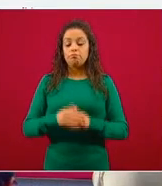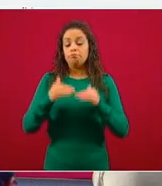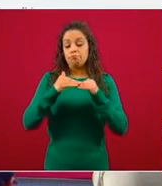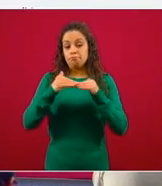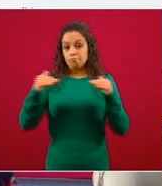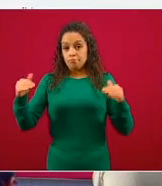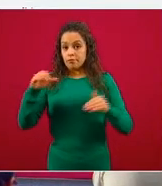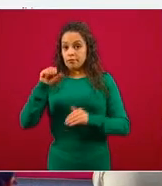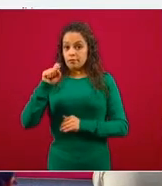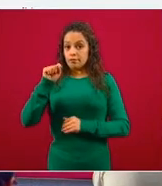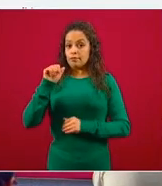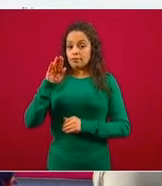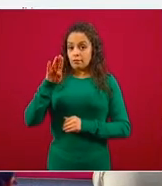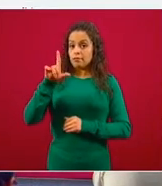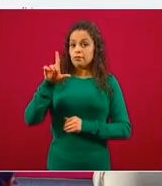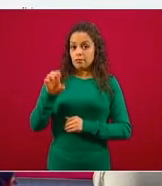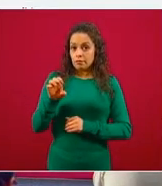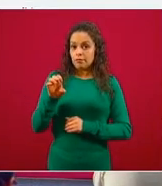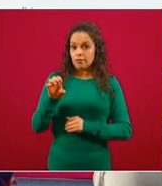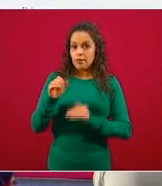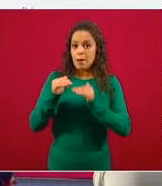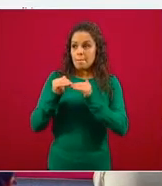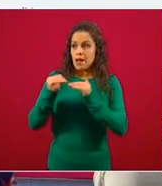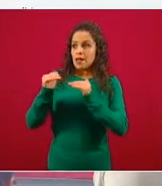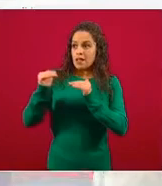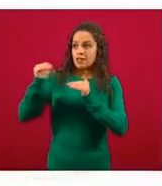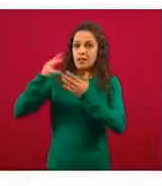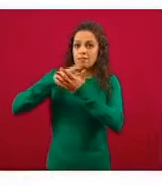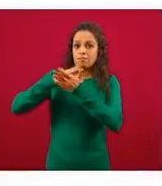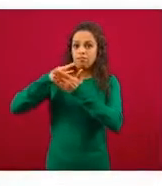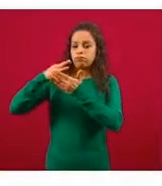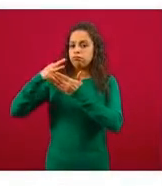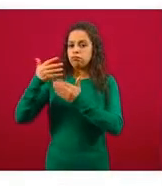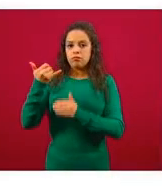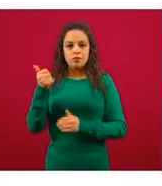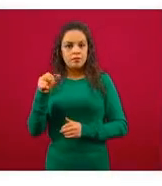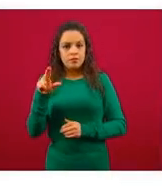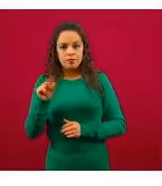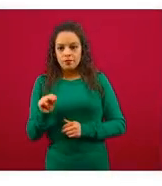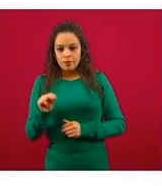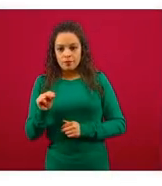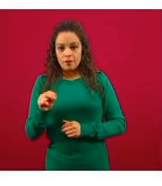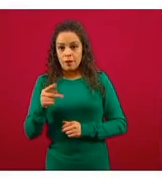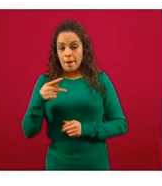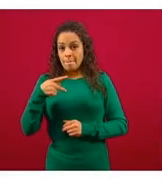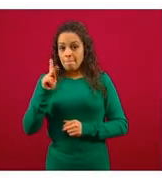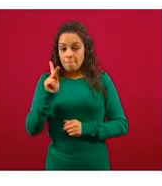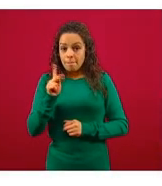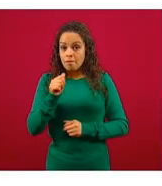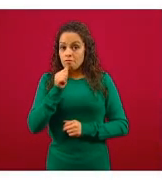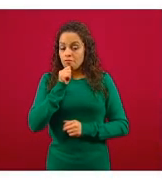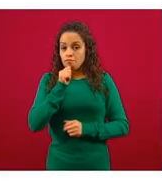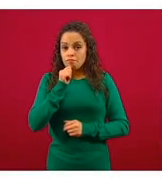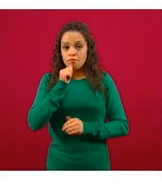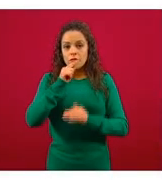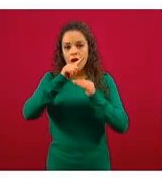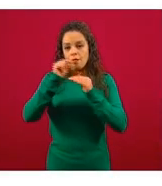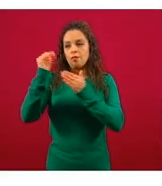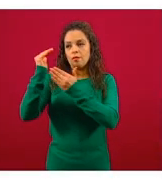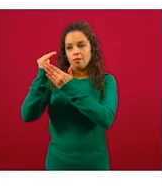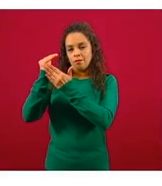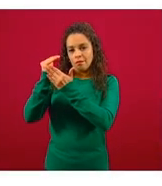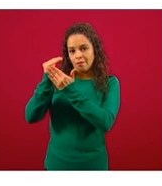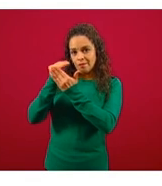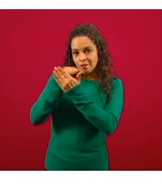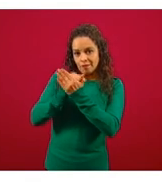stability point. They're not having an increase in cases, but we don't have a clear signal that they are going down in terms of number